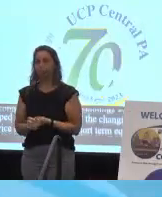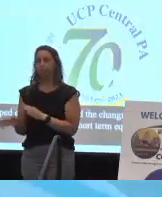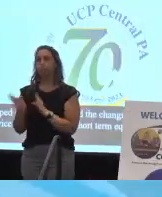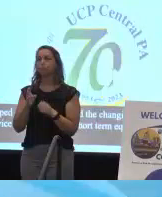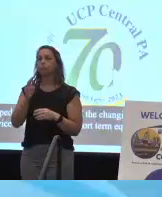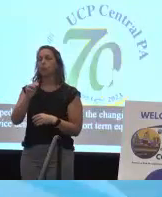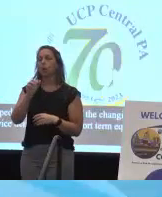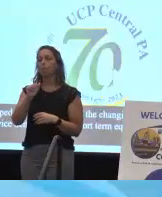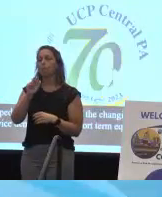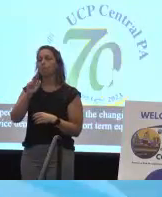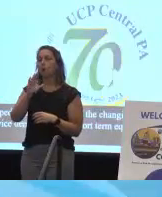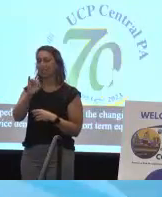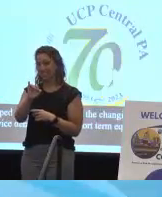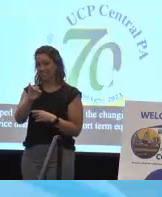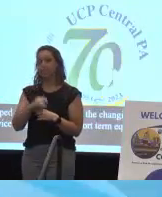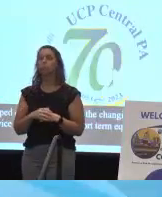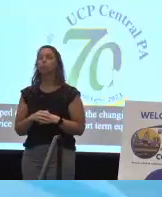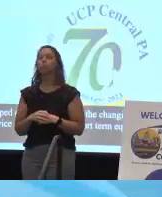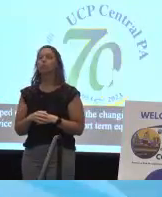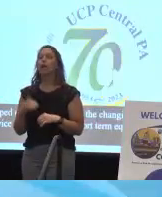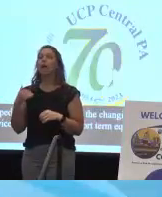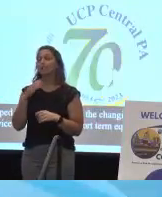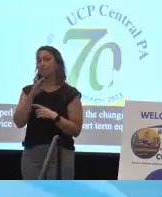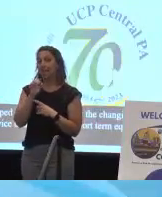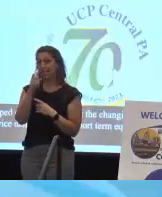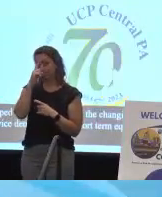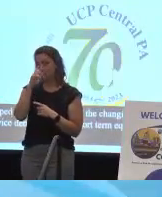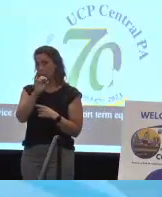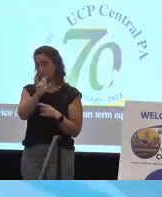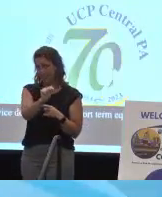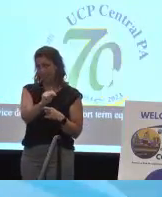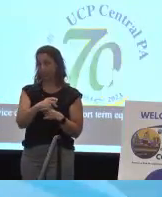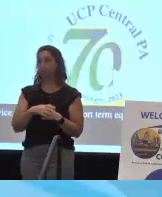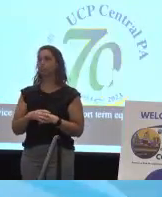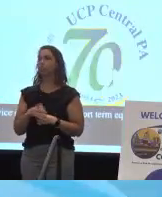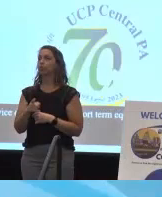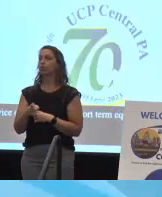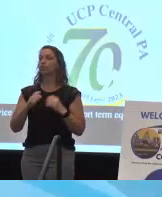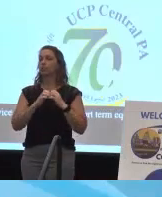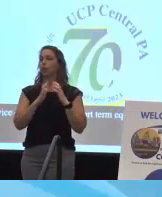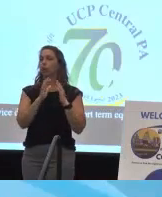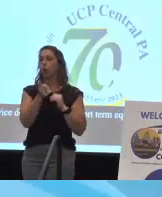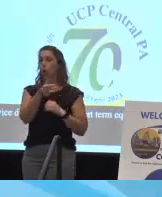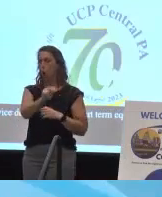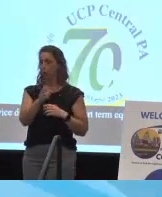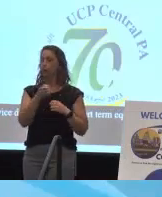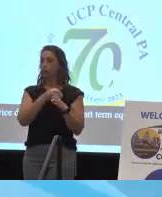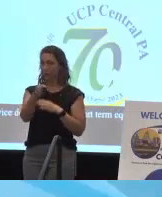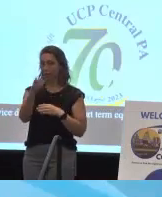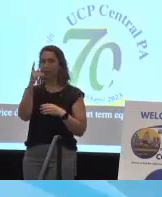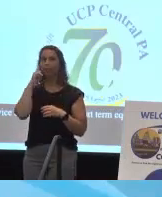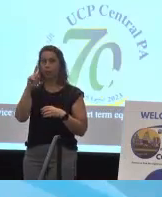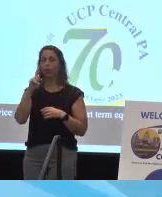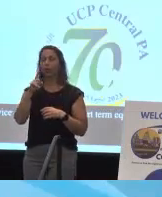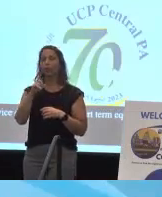OTR/L ATP, has a BS in occupational therapy. She started her own career at UCP's assistive technology